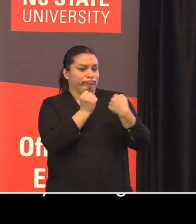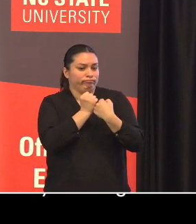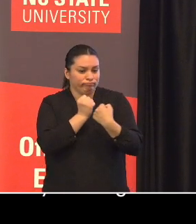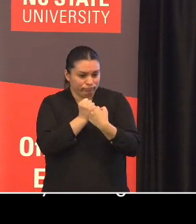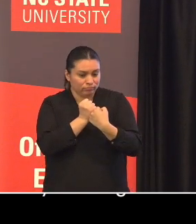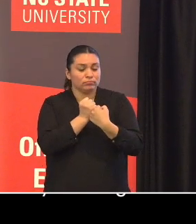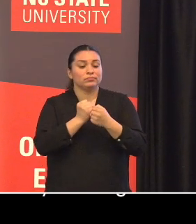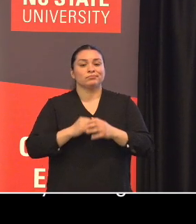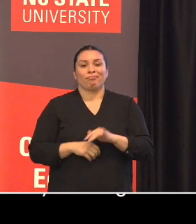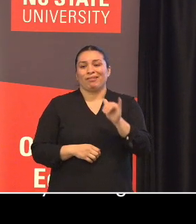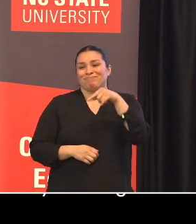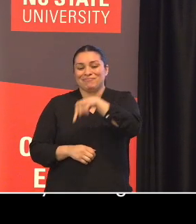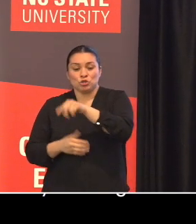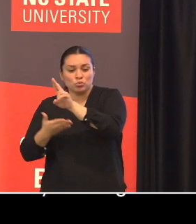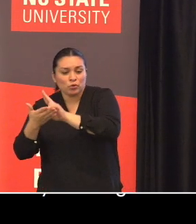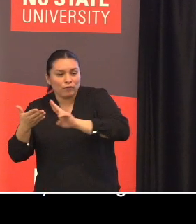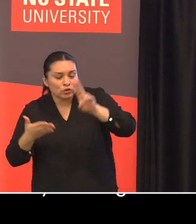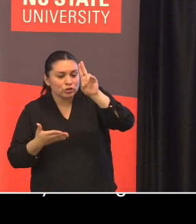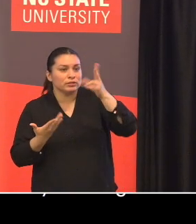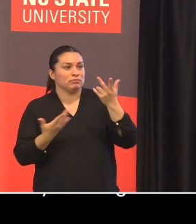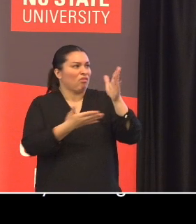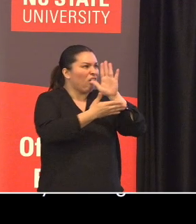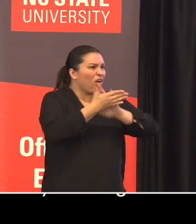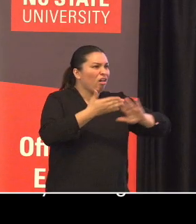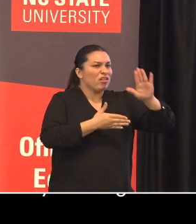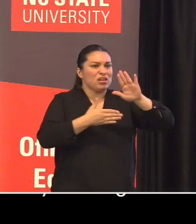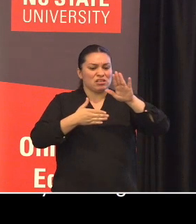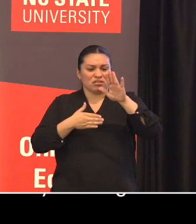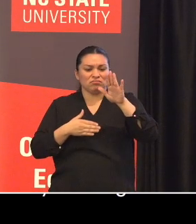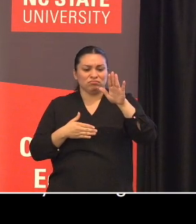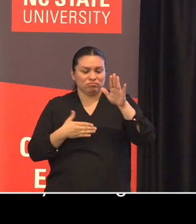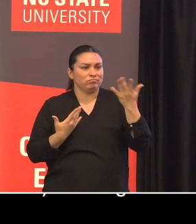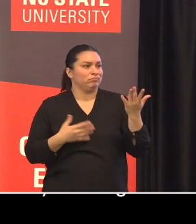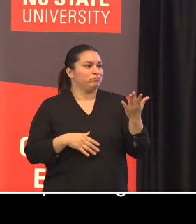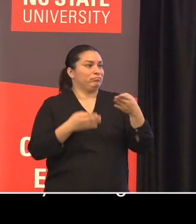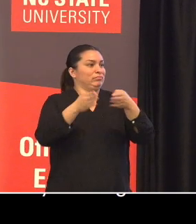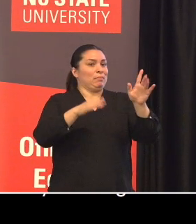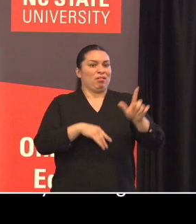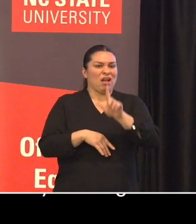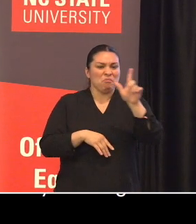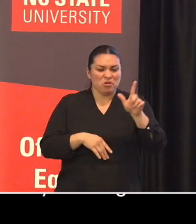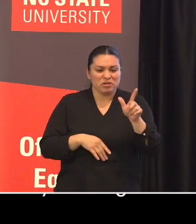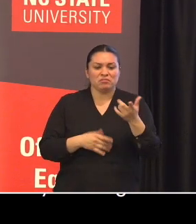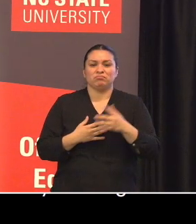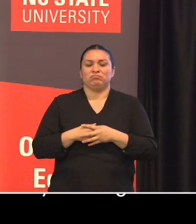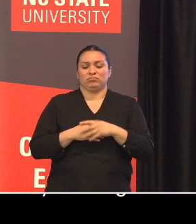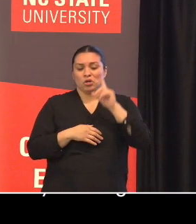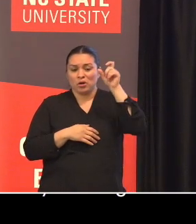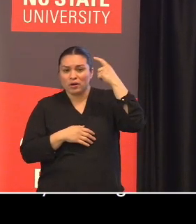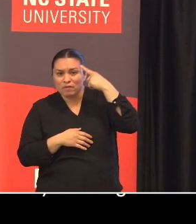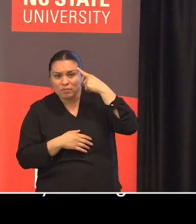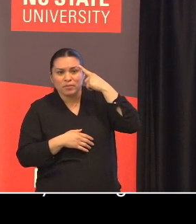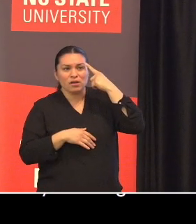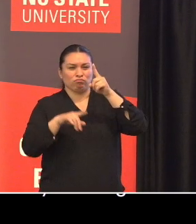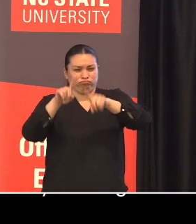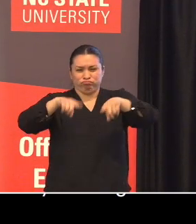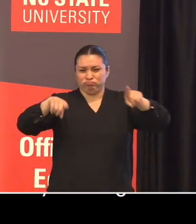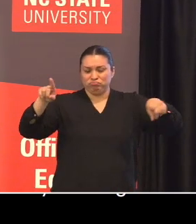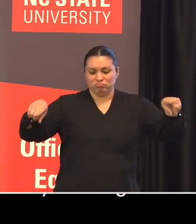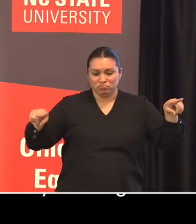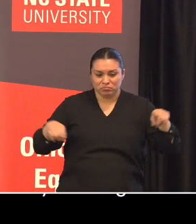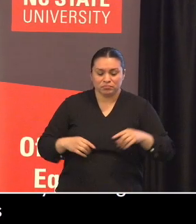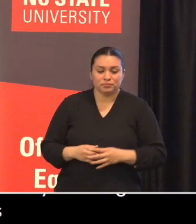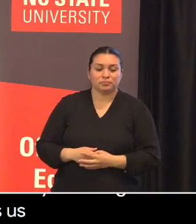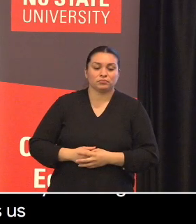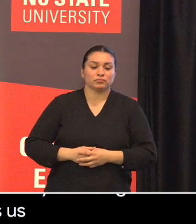and colleges, public libraries, government organizations, etc. So it affects Title II,